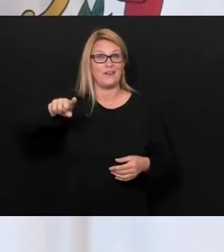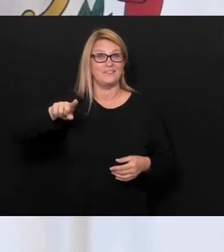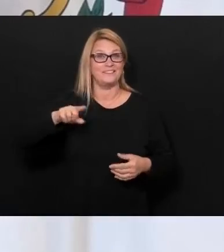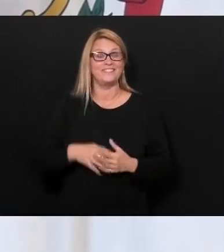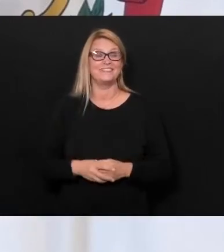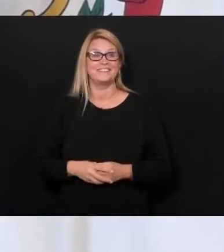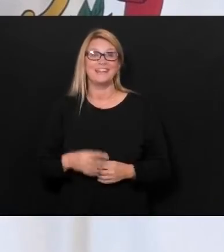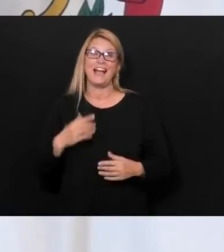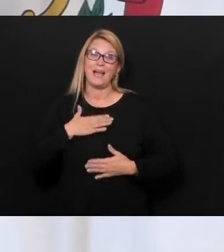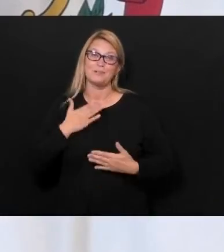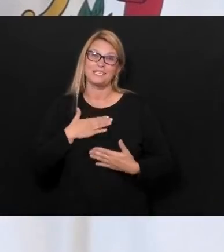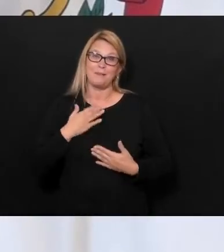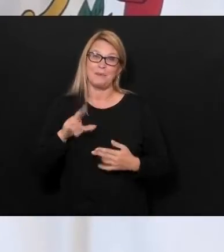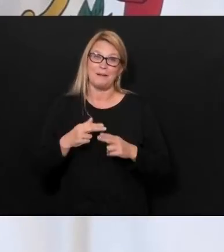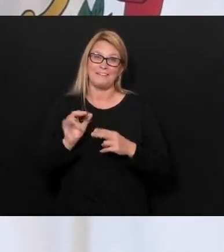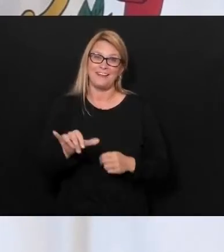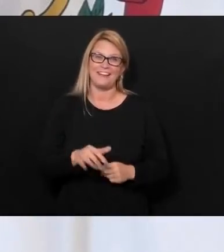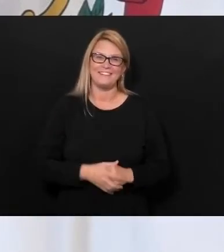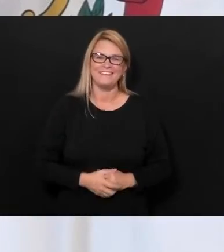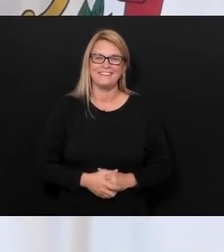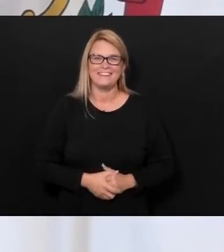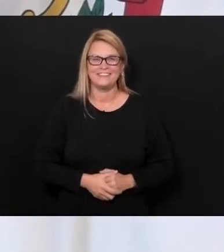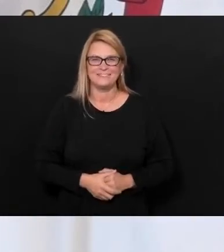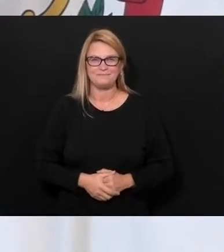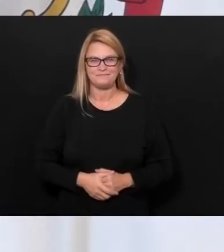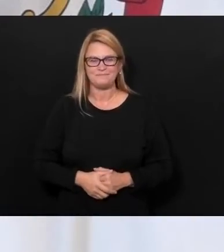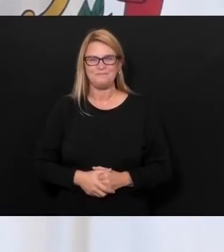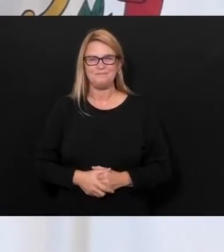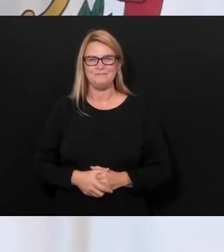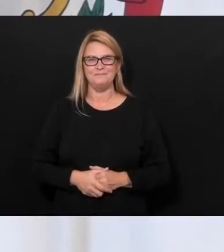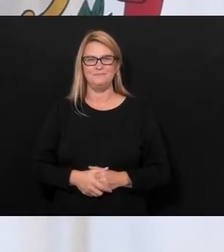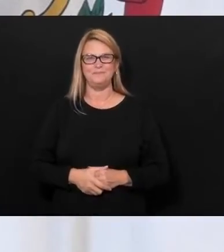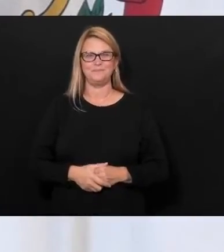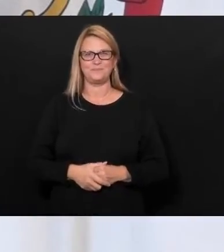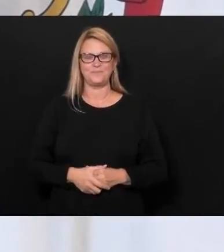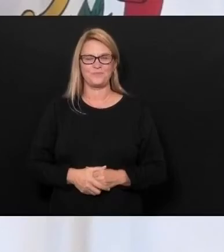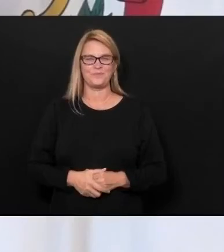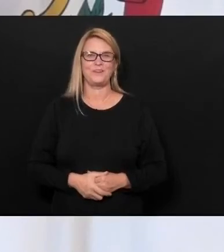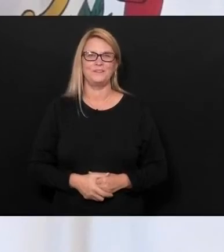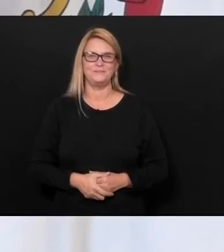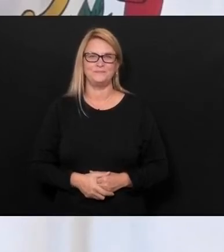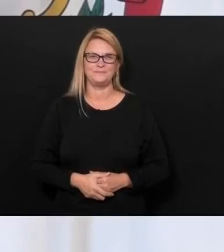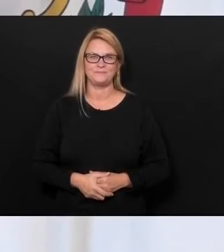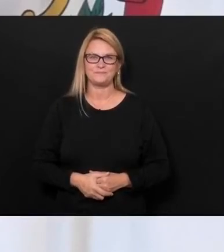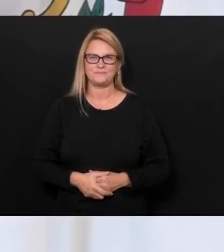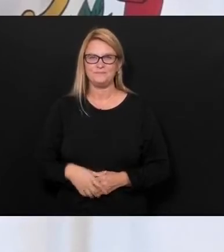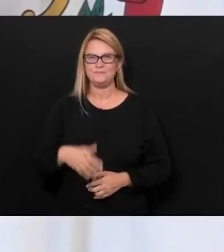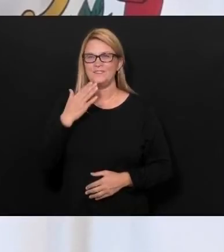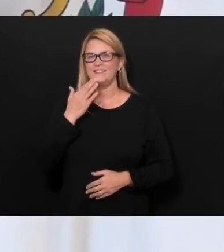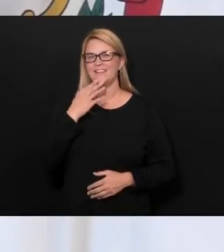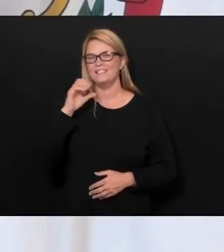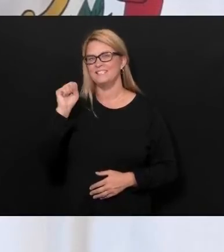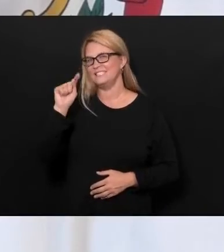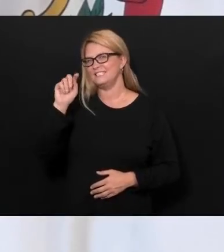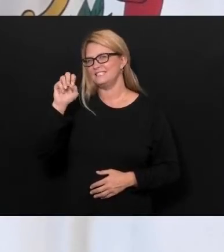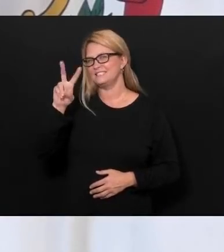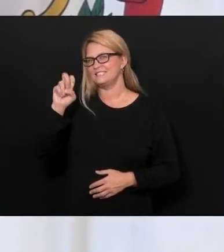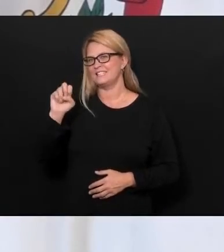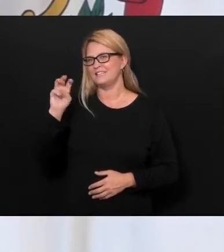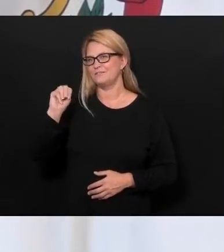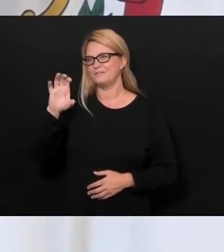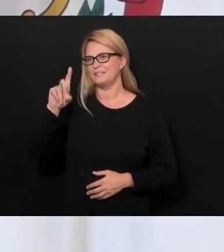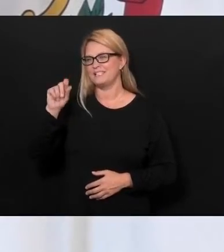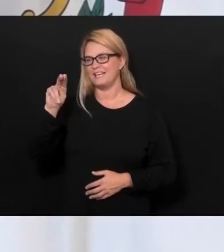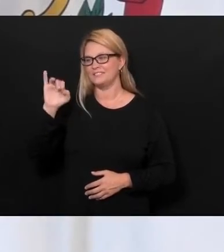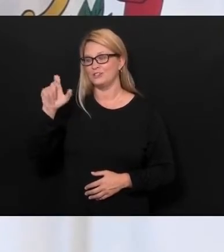really happy. So to our great person, our great leader of the band, Steve McDaniel at DNR. Steve, you just